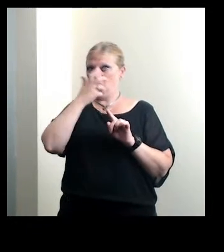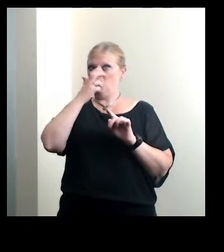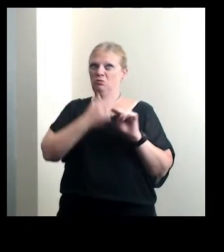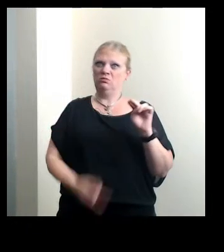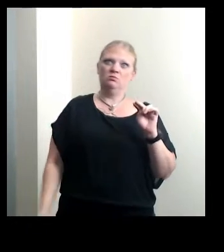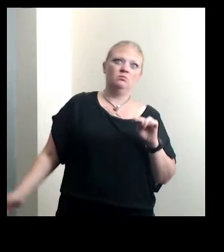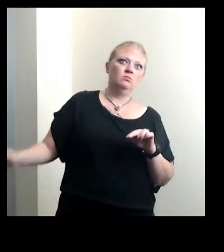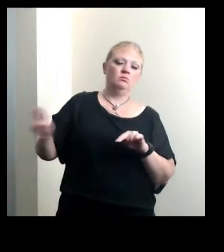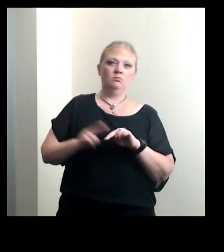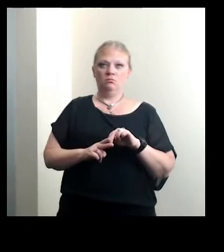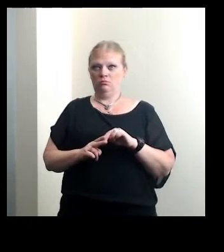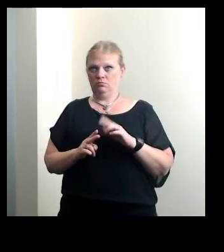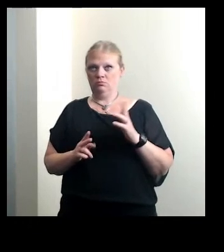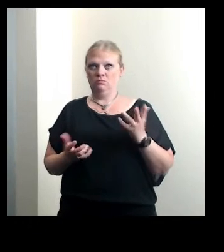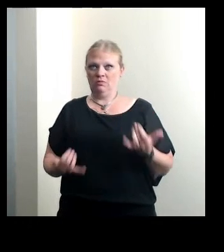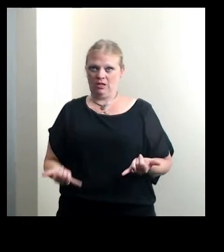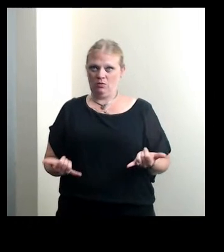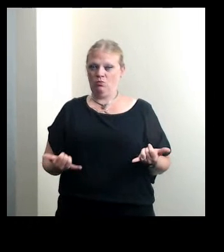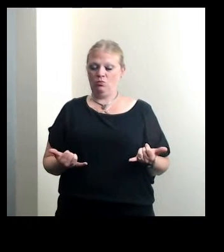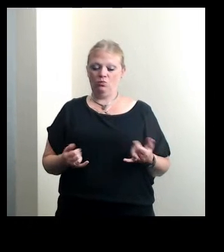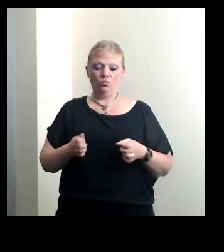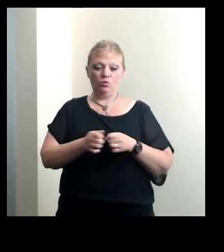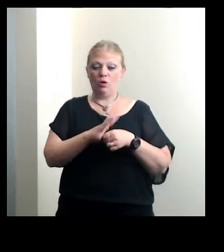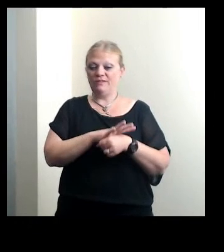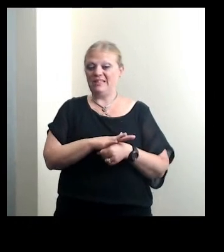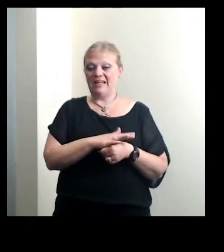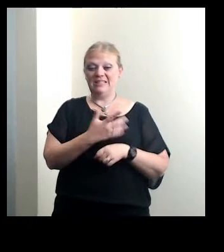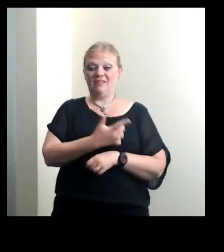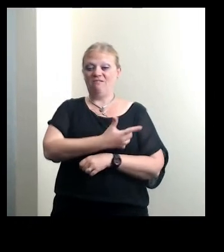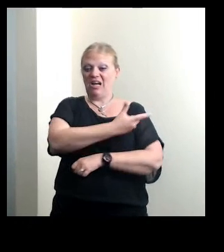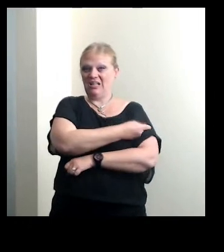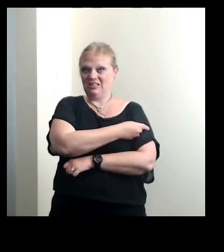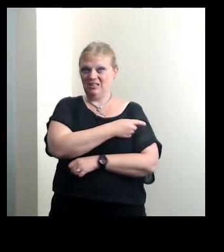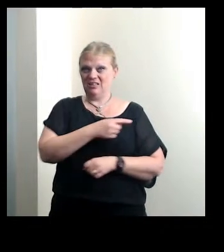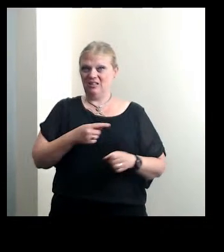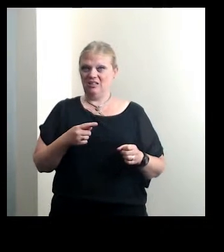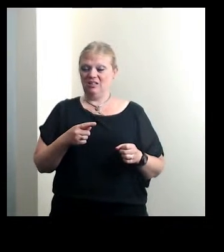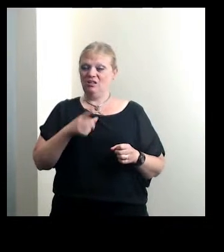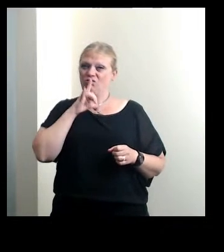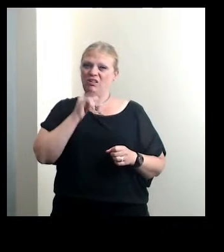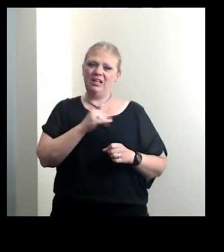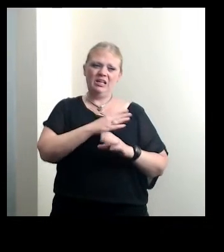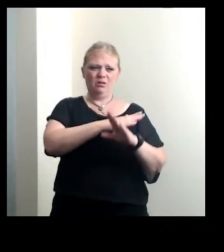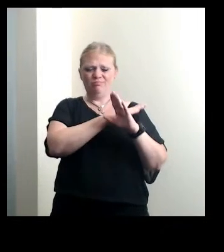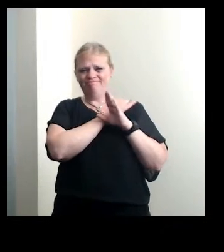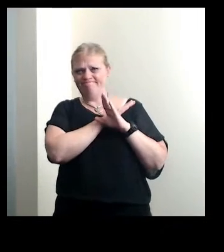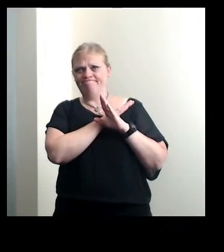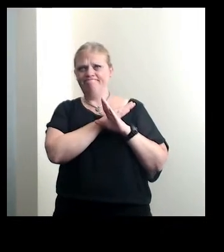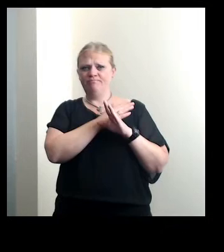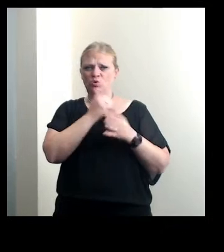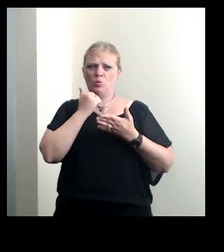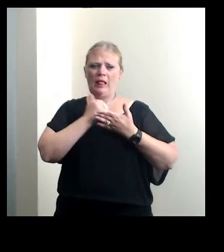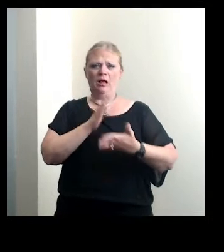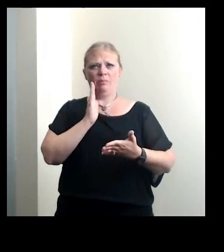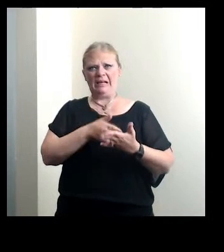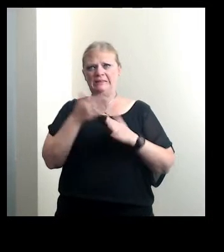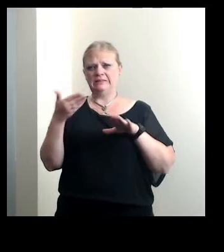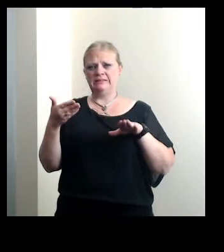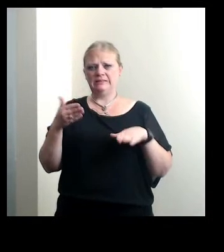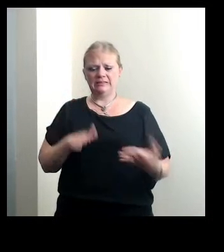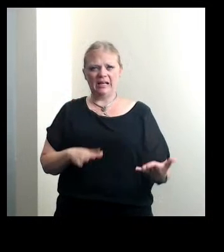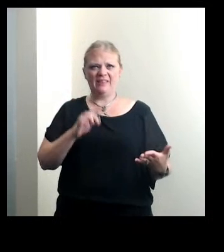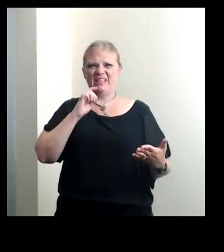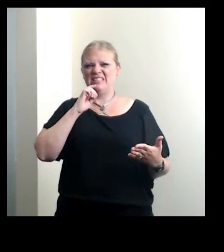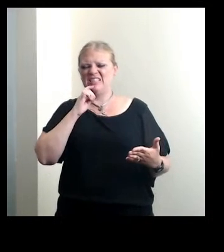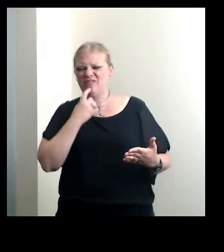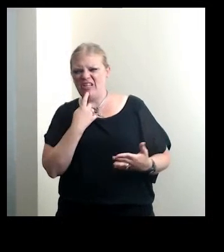substantial increase again. So again, COVID-19 vaccine is highly protective of preventing deaths, severe